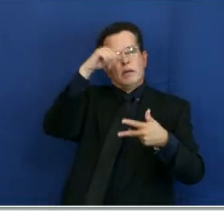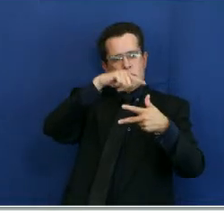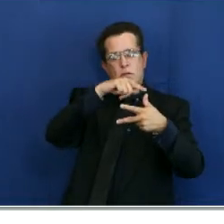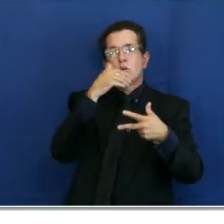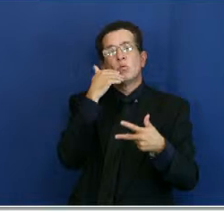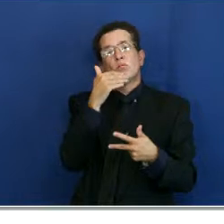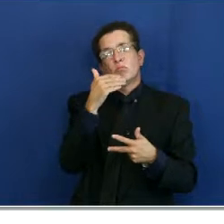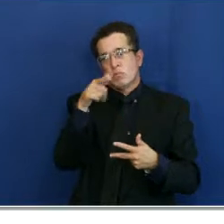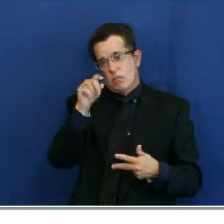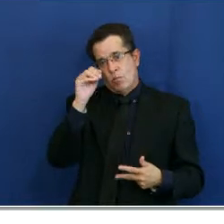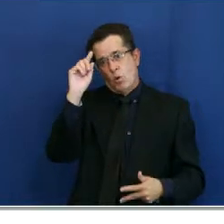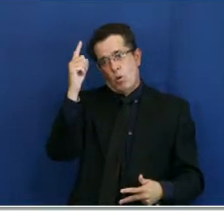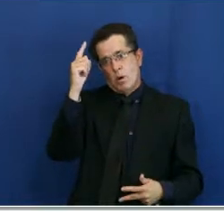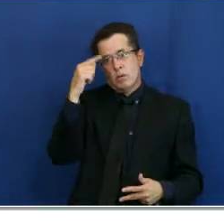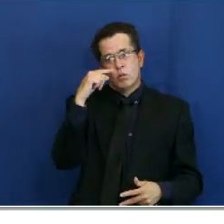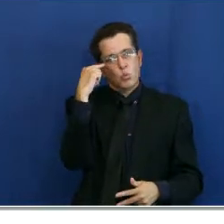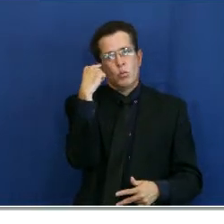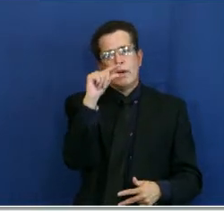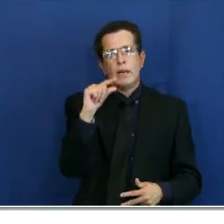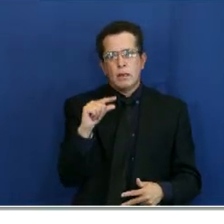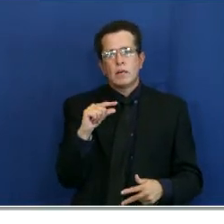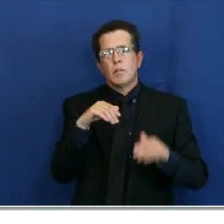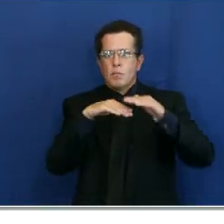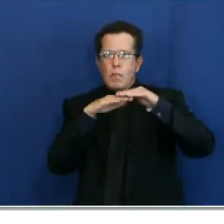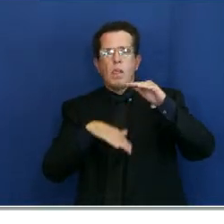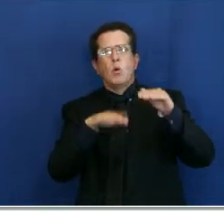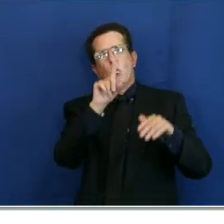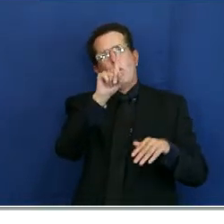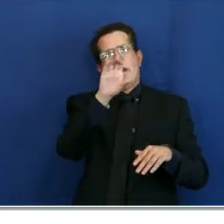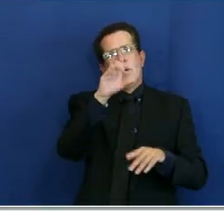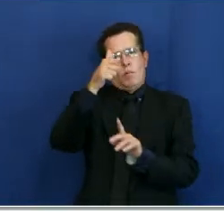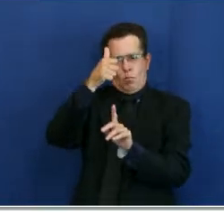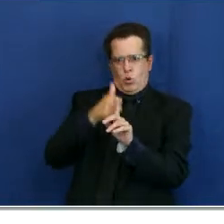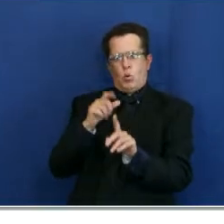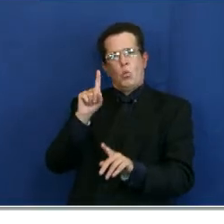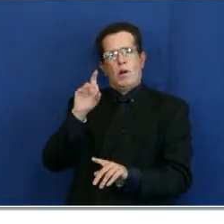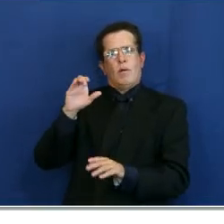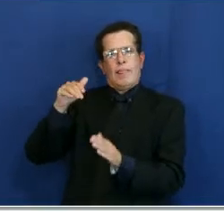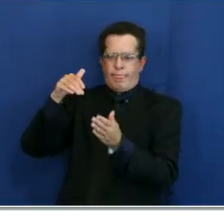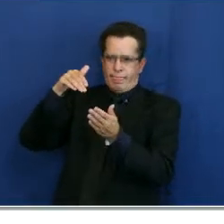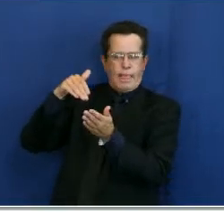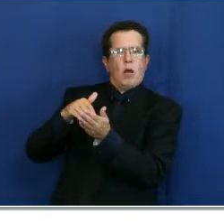below 100 per 100,000 population.